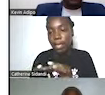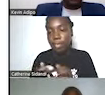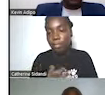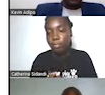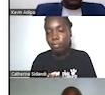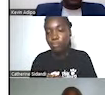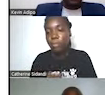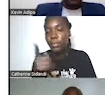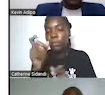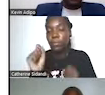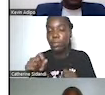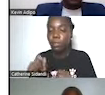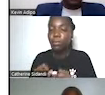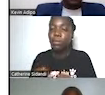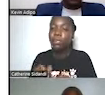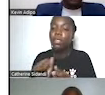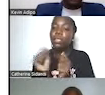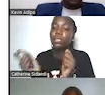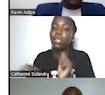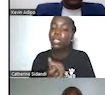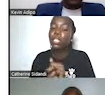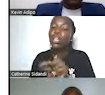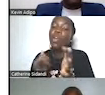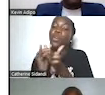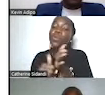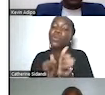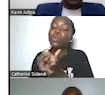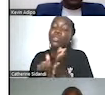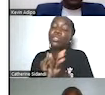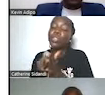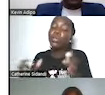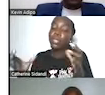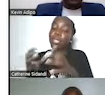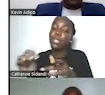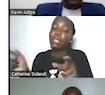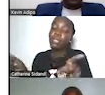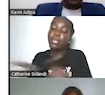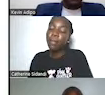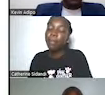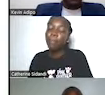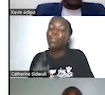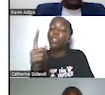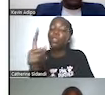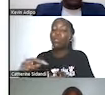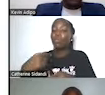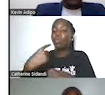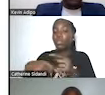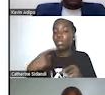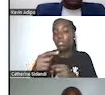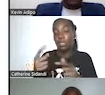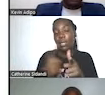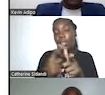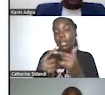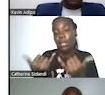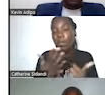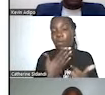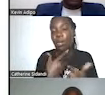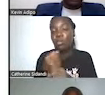also tune into our YouTube channel, you can go ahead, but allow me to just do something here, 1